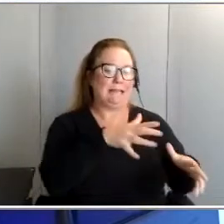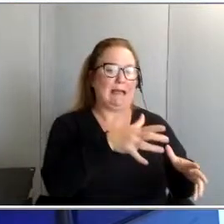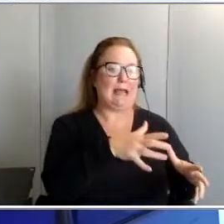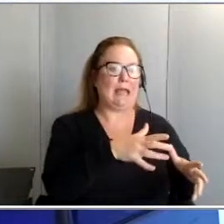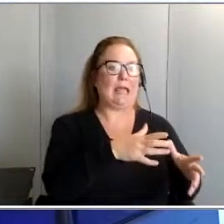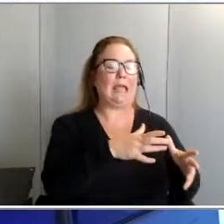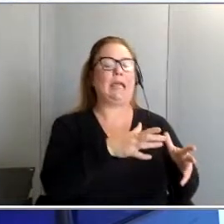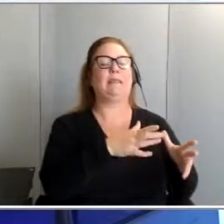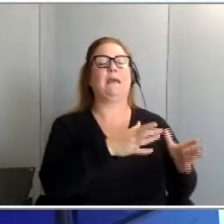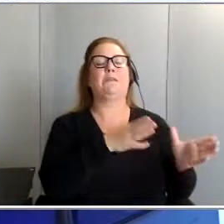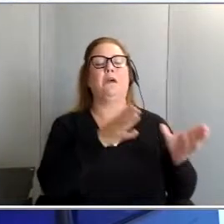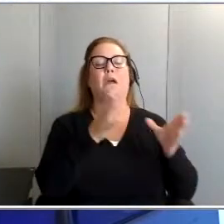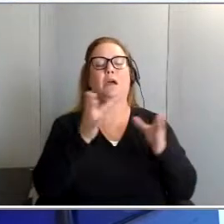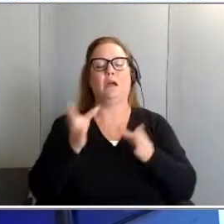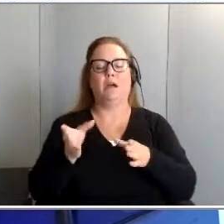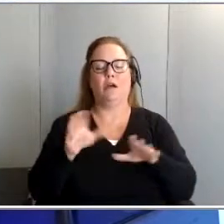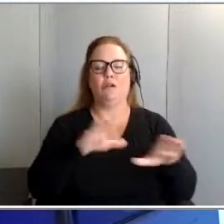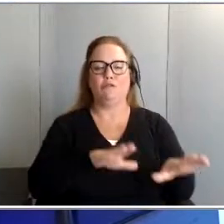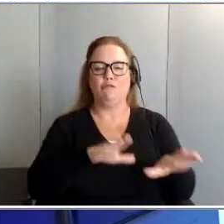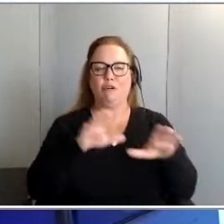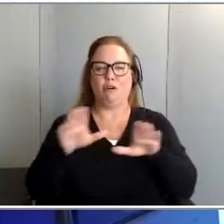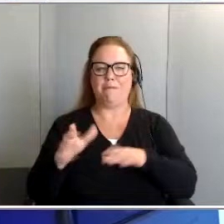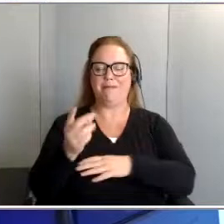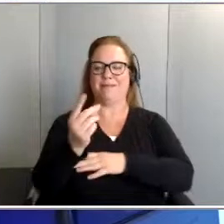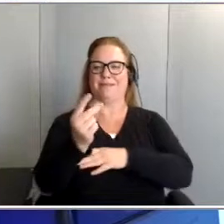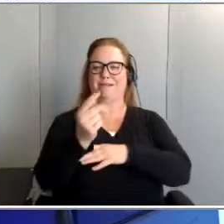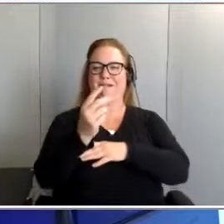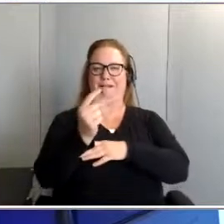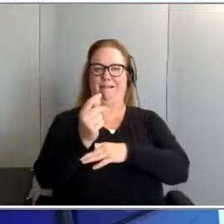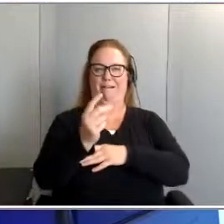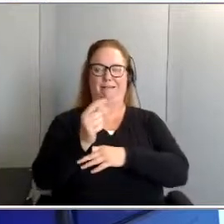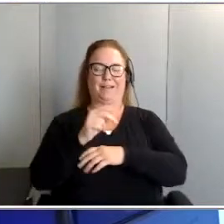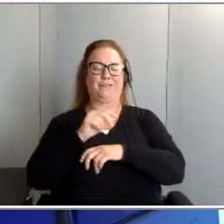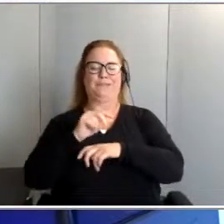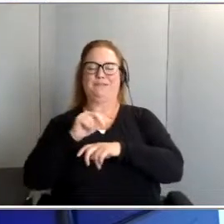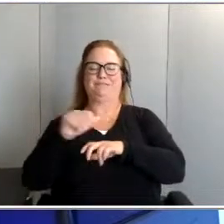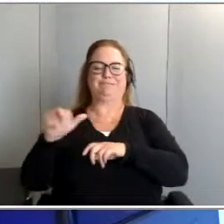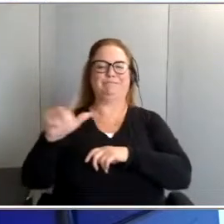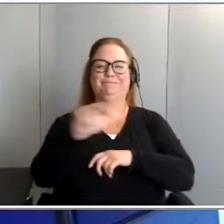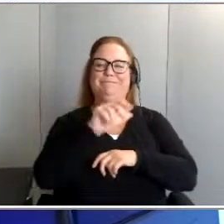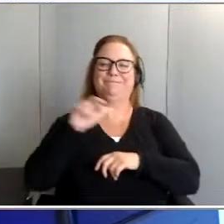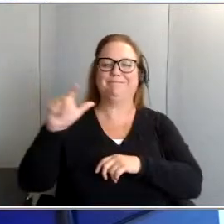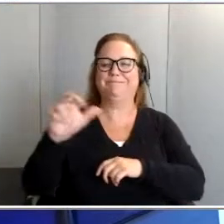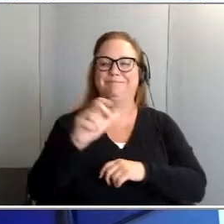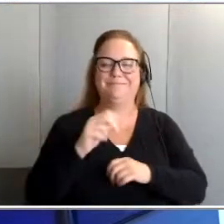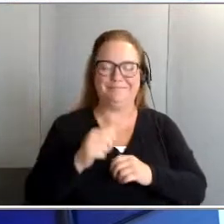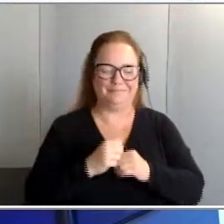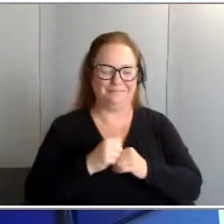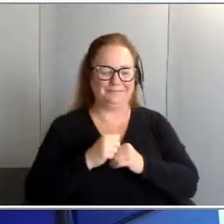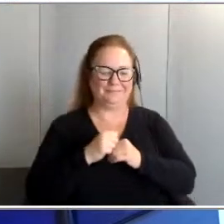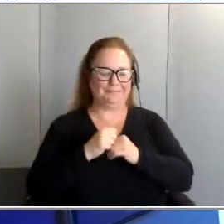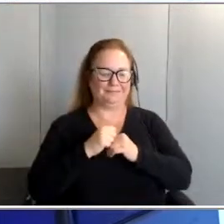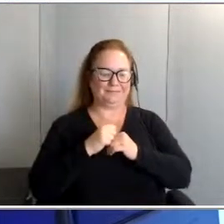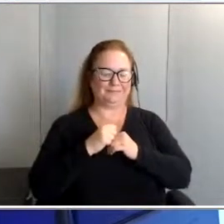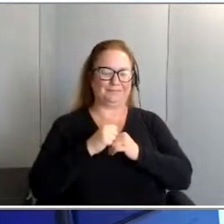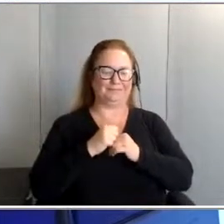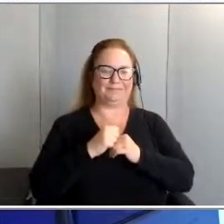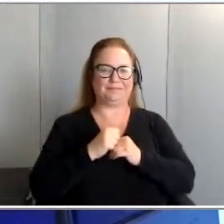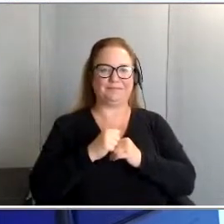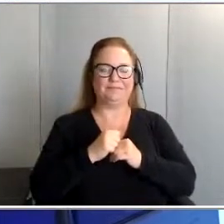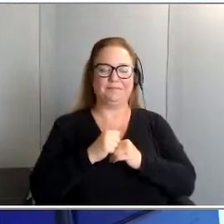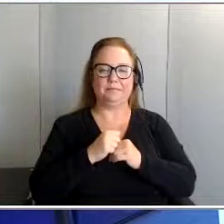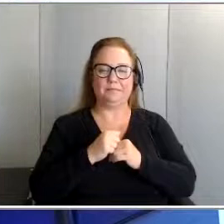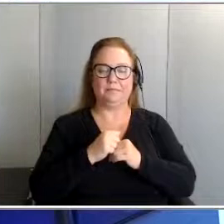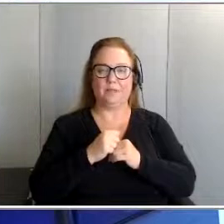calming presence of a dog that knows no bounds and it can bring that vibe to a patient's room. Do we only